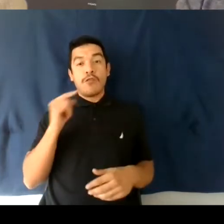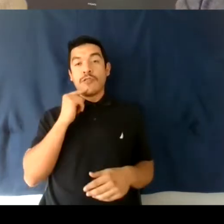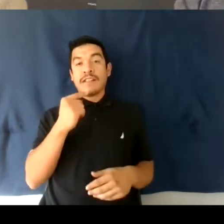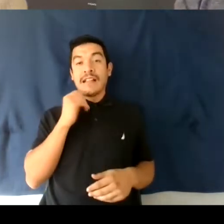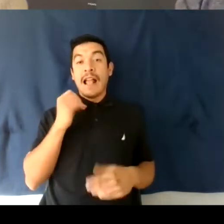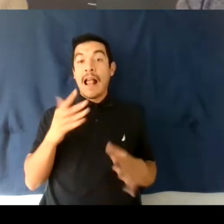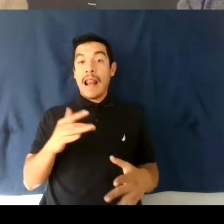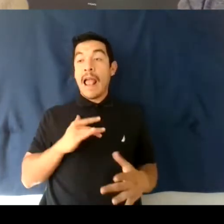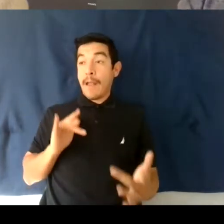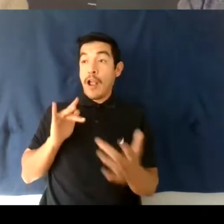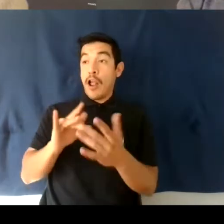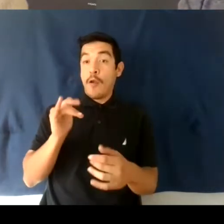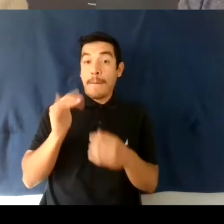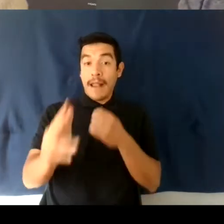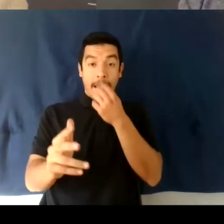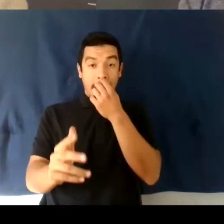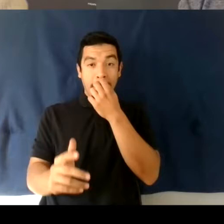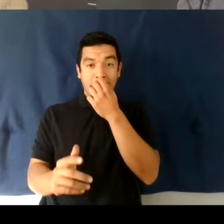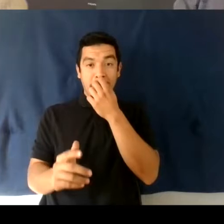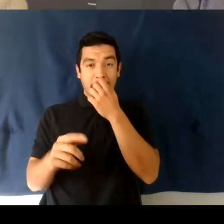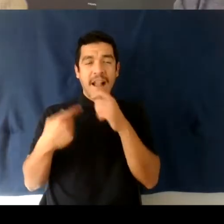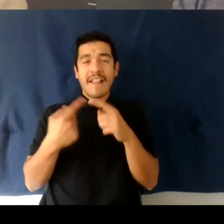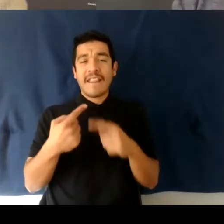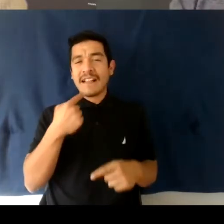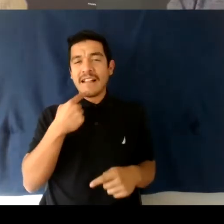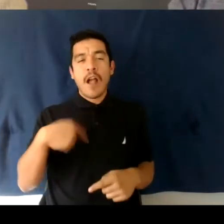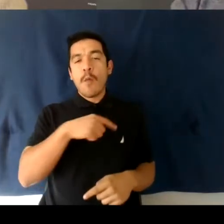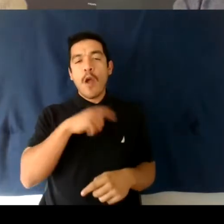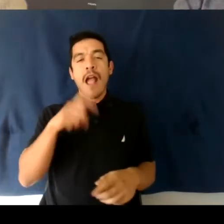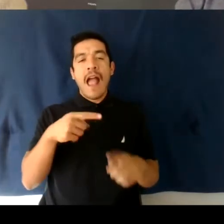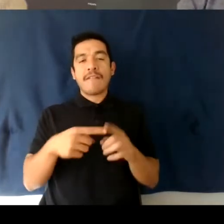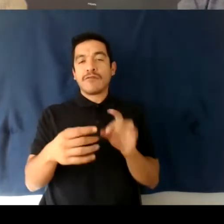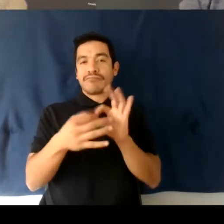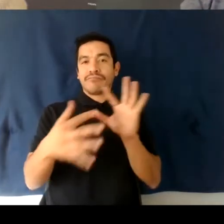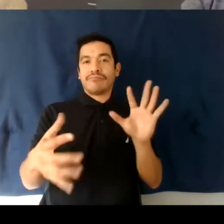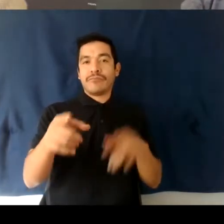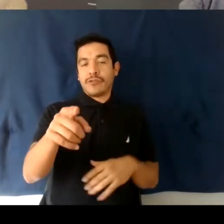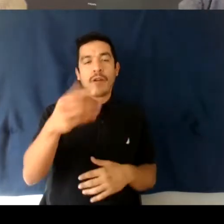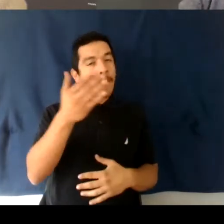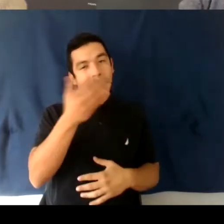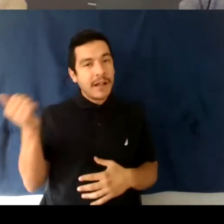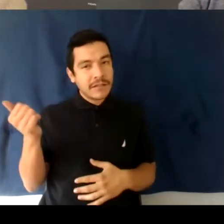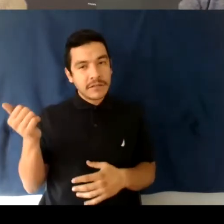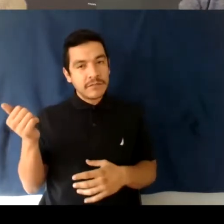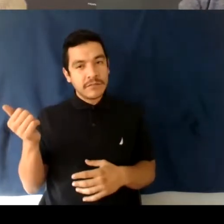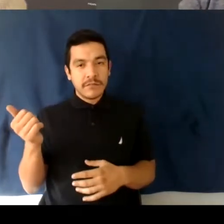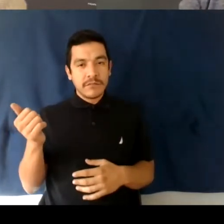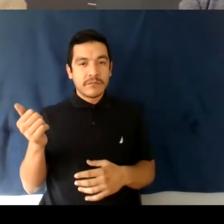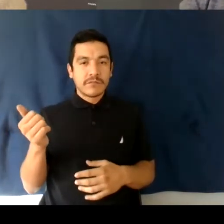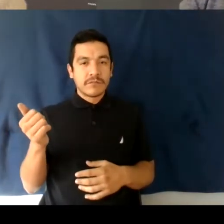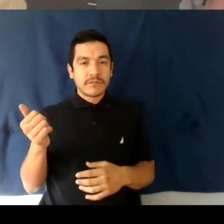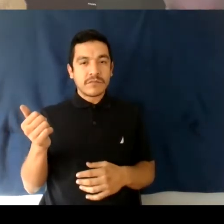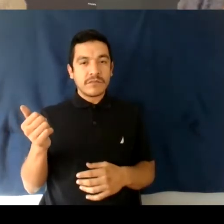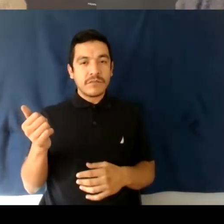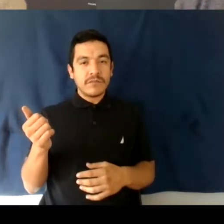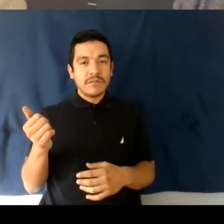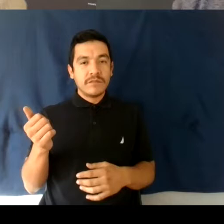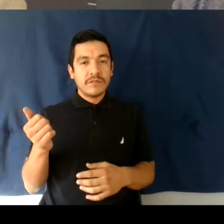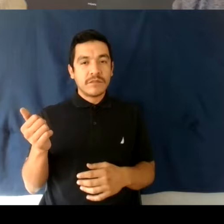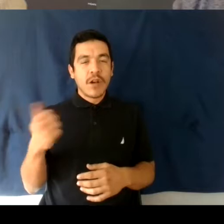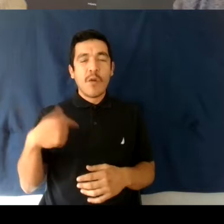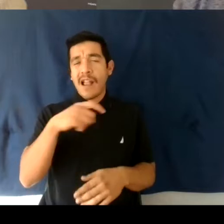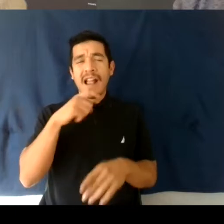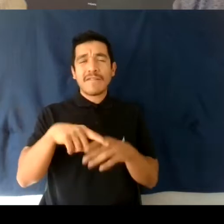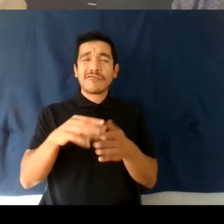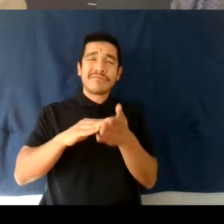like, well, let me call you back. And then said, well, we're going to have to let you go because she says, oh, we're going to have to let you